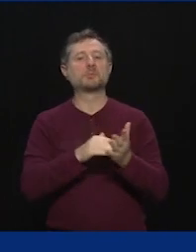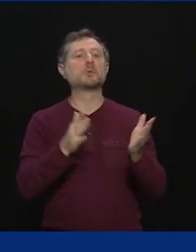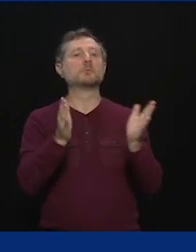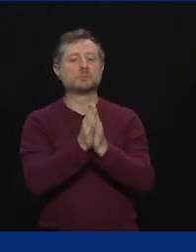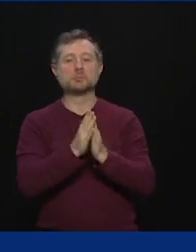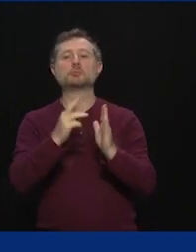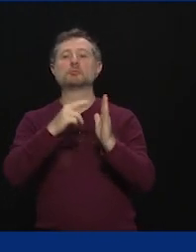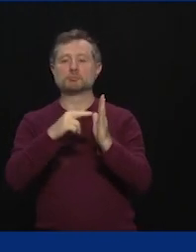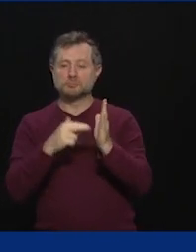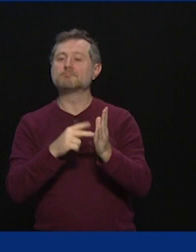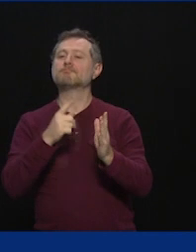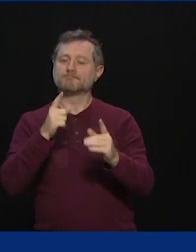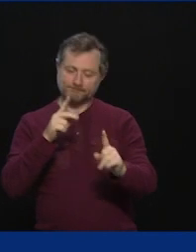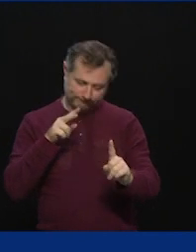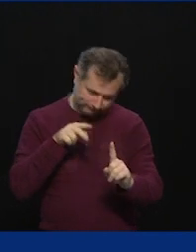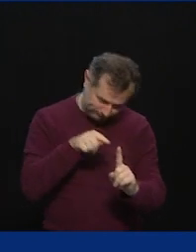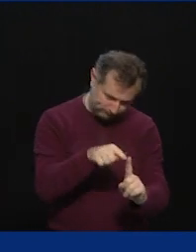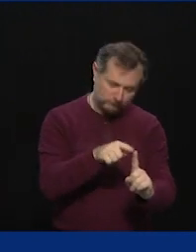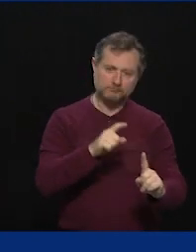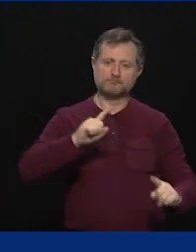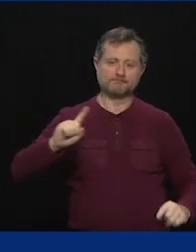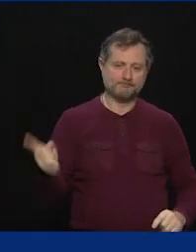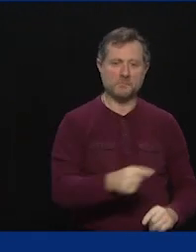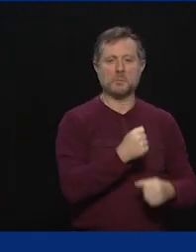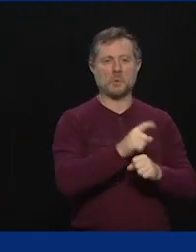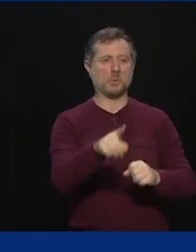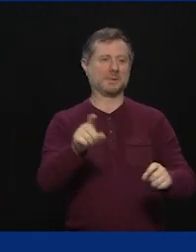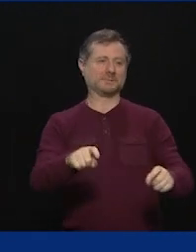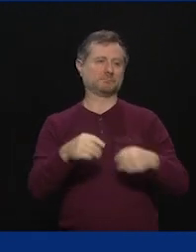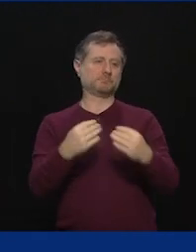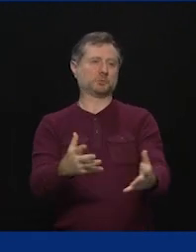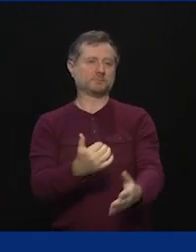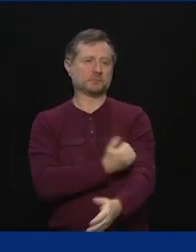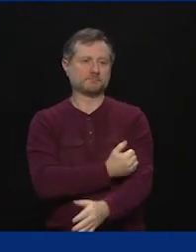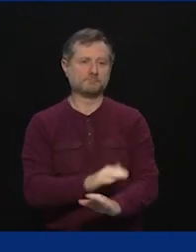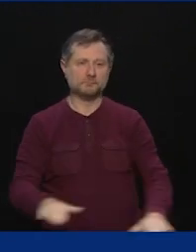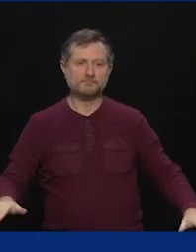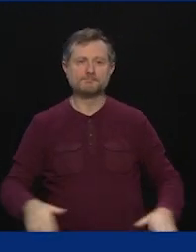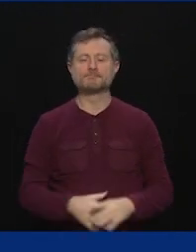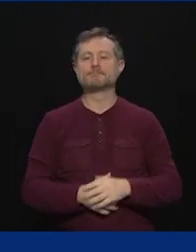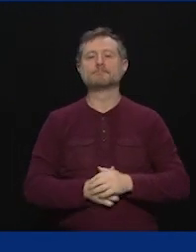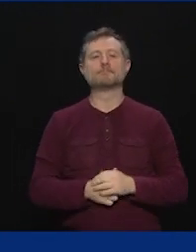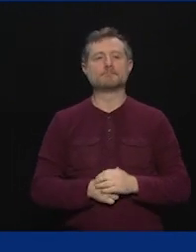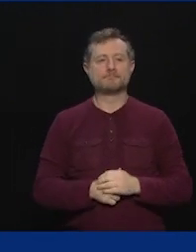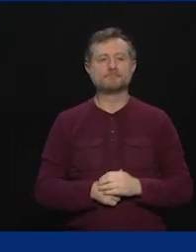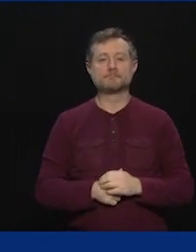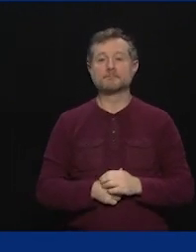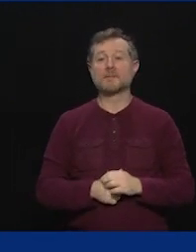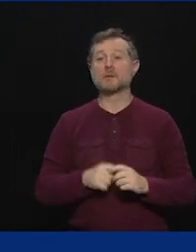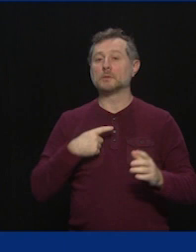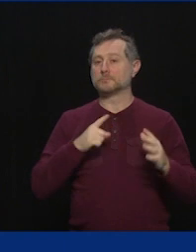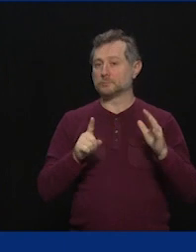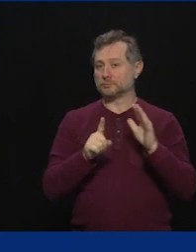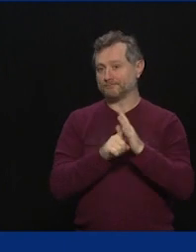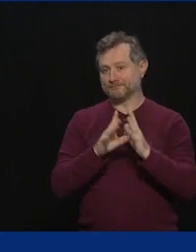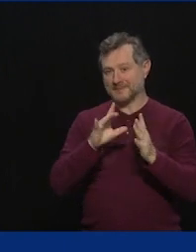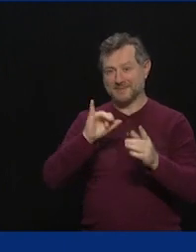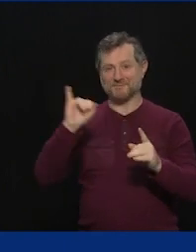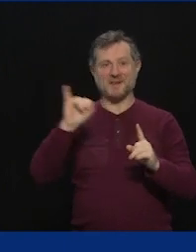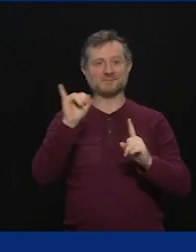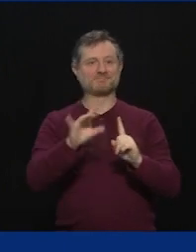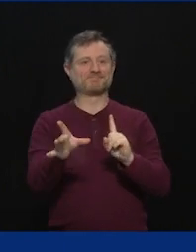need. These breakthrough infections trending upward. We've seen more